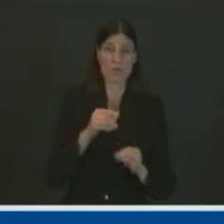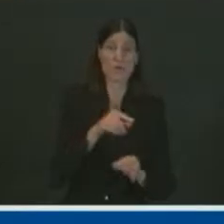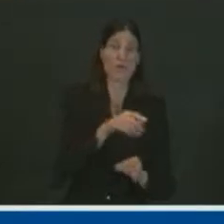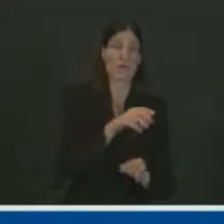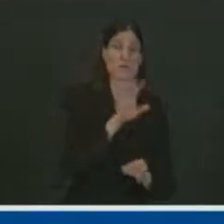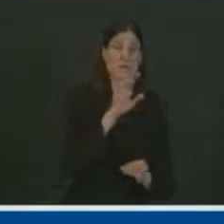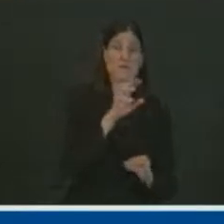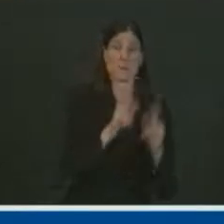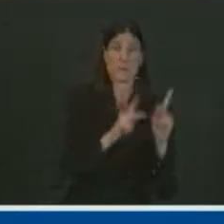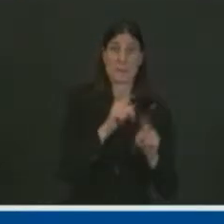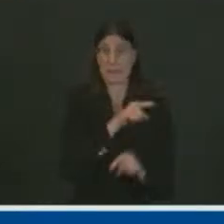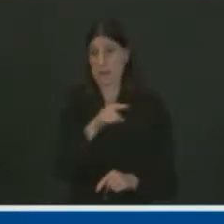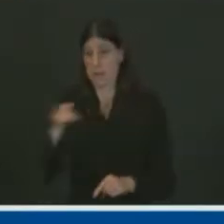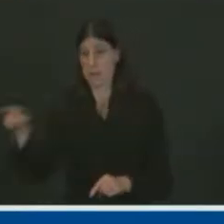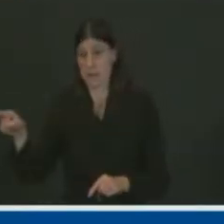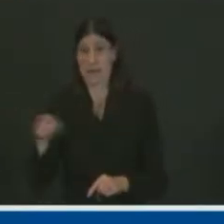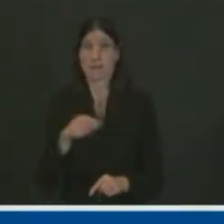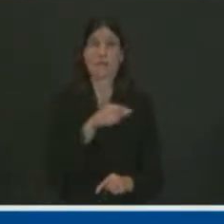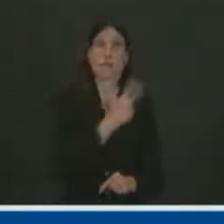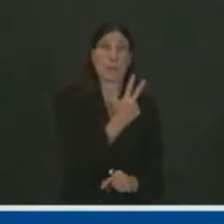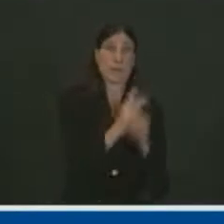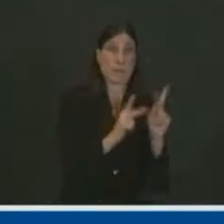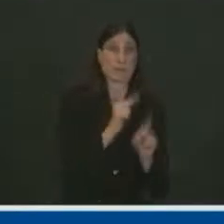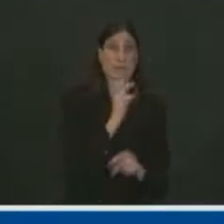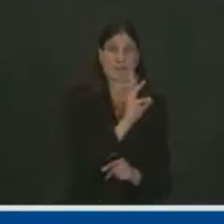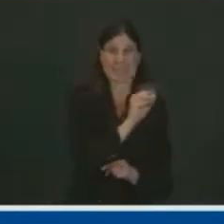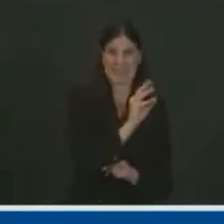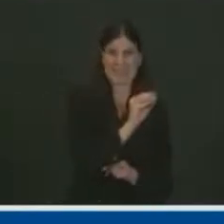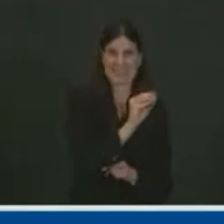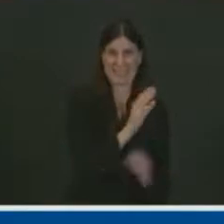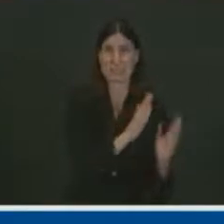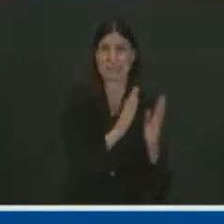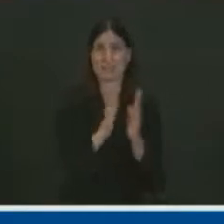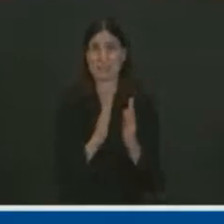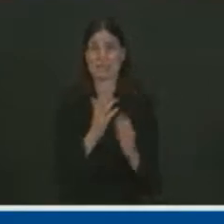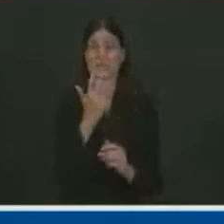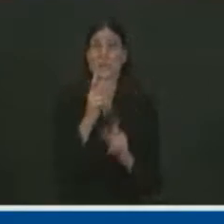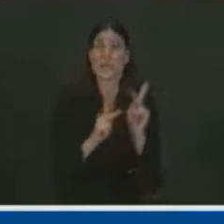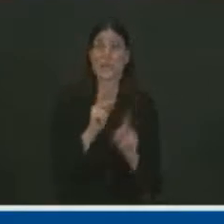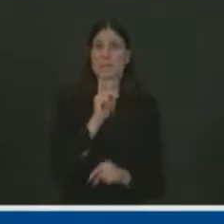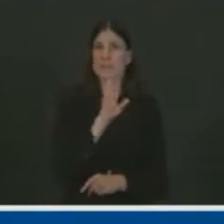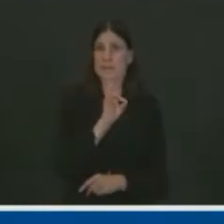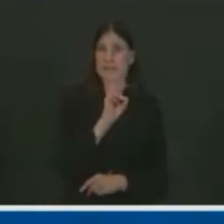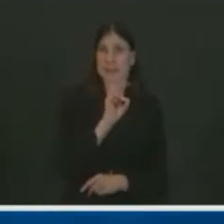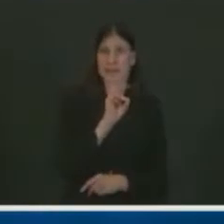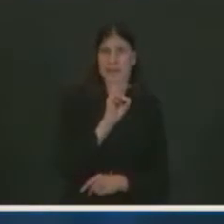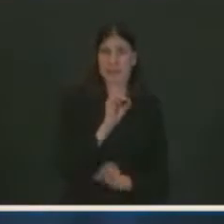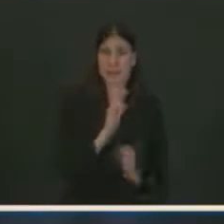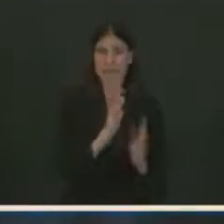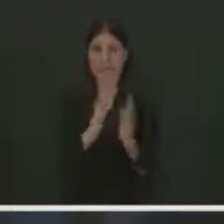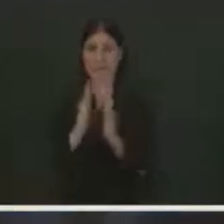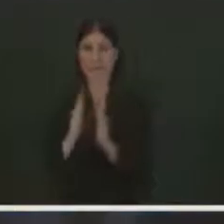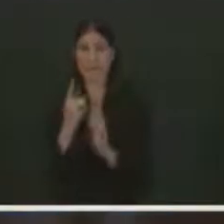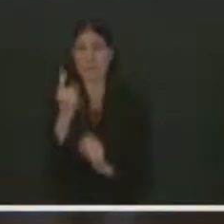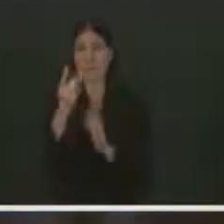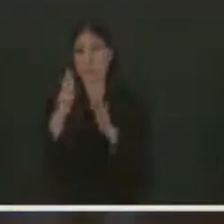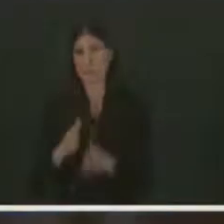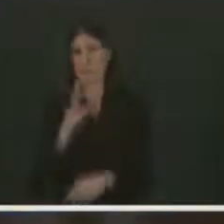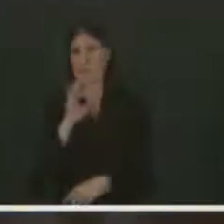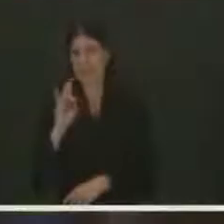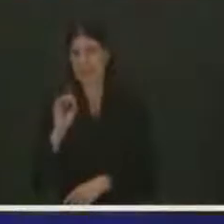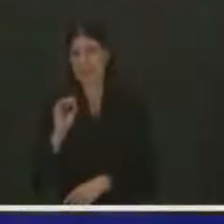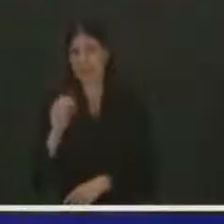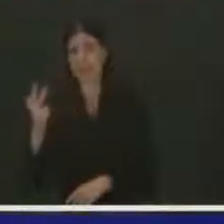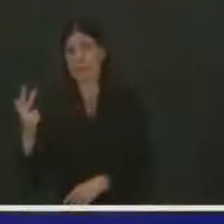70s, 1 of them was in their 80s, and 3 of these people were in their 90s. Reporting